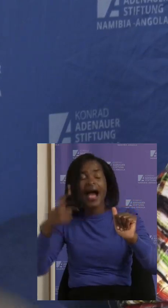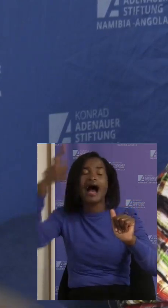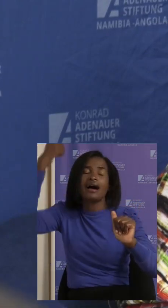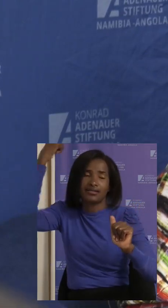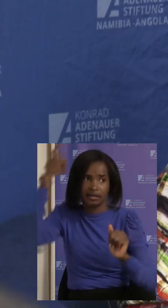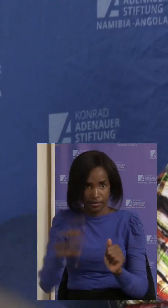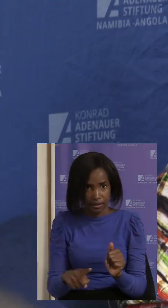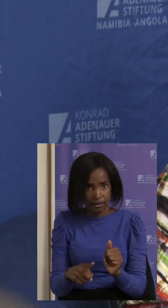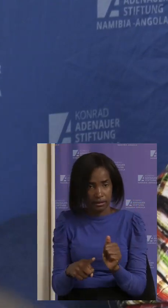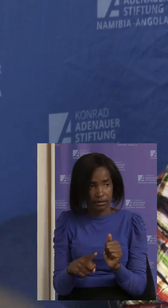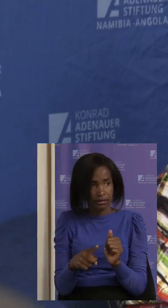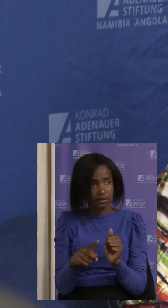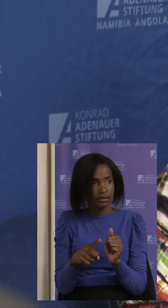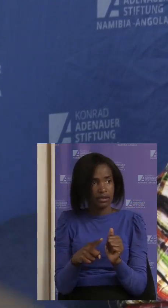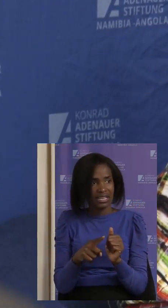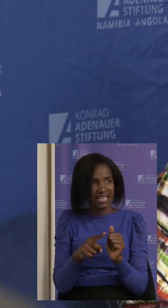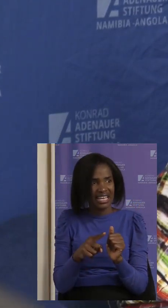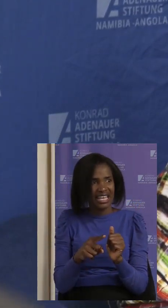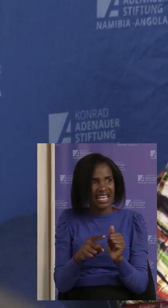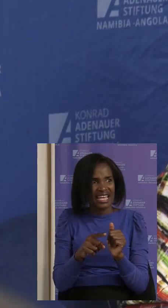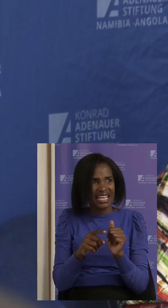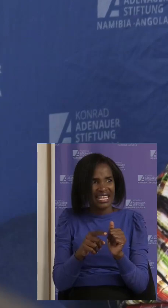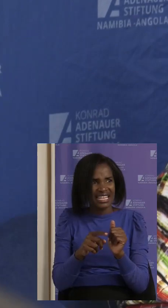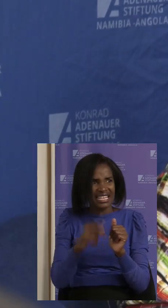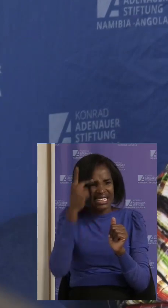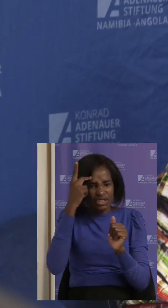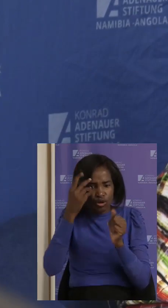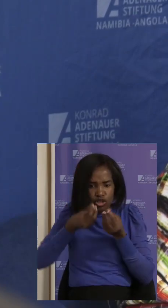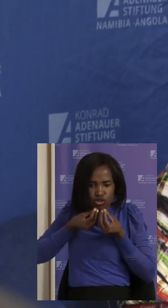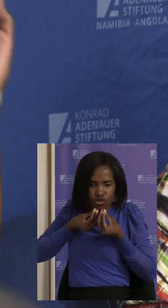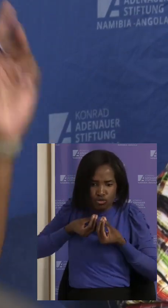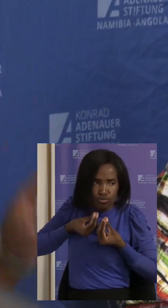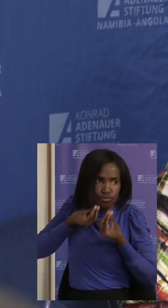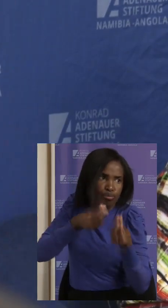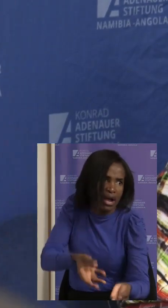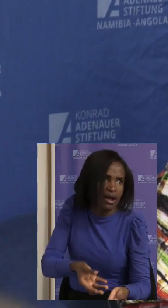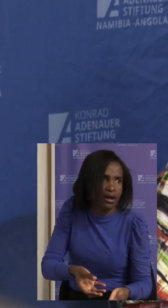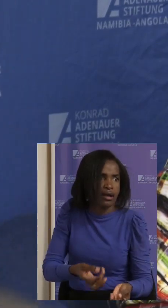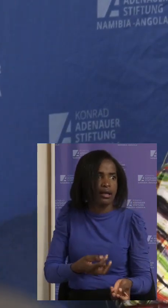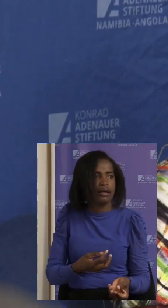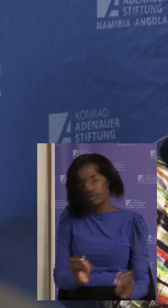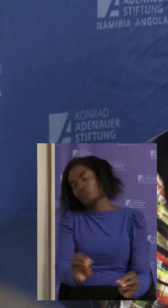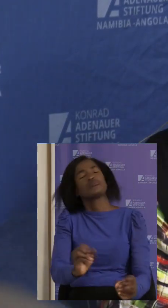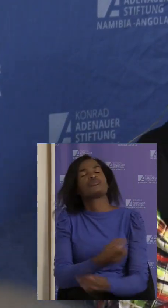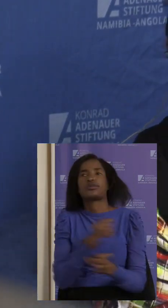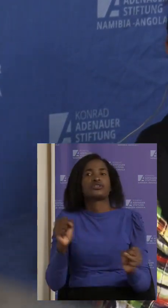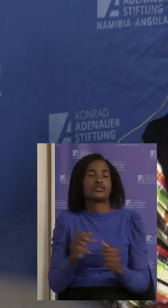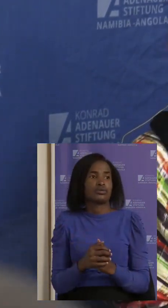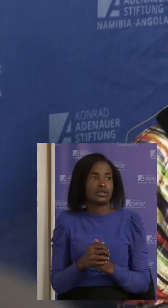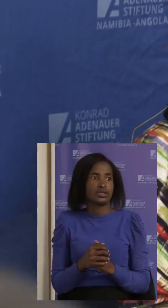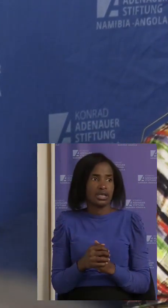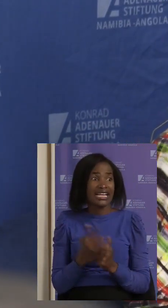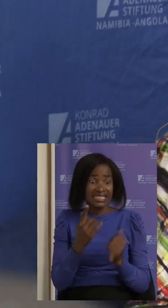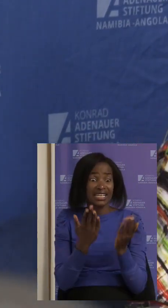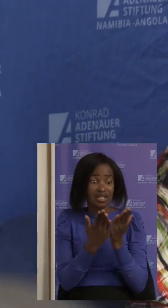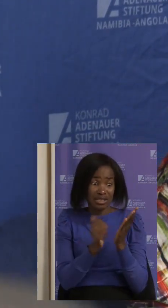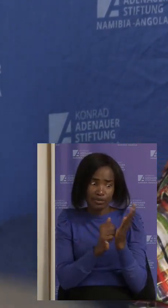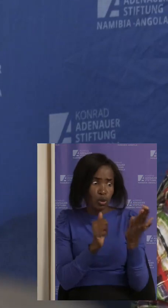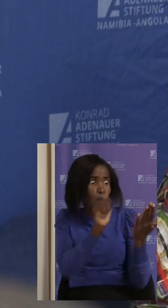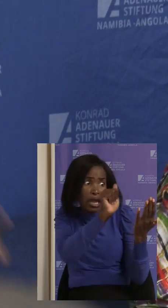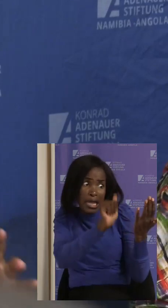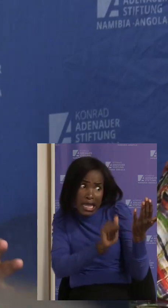but you cannot be a good knowledge transmitter. Forget about it. So that's where you